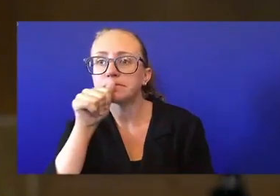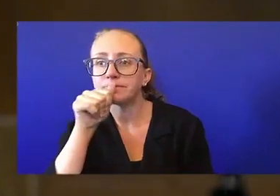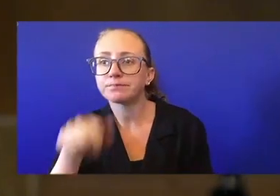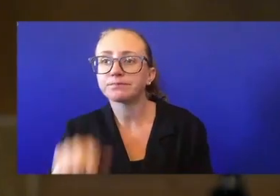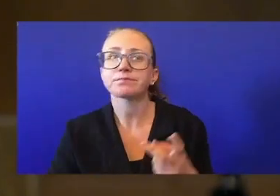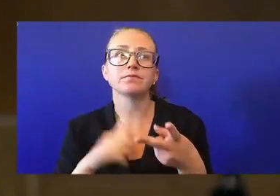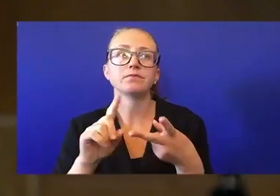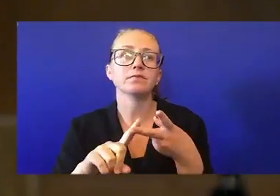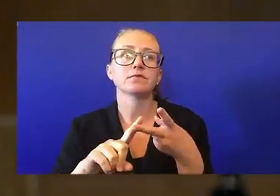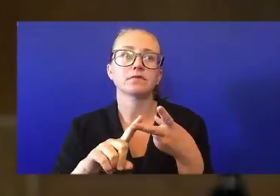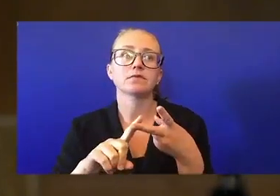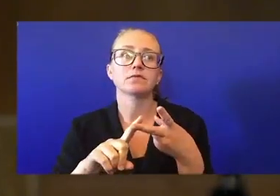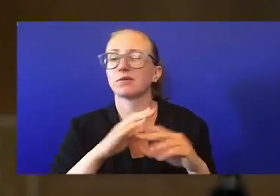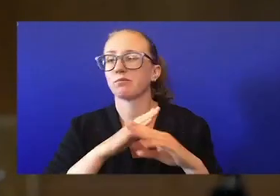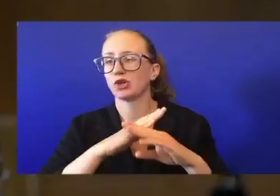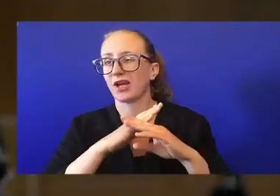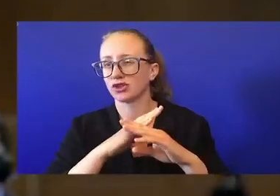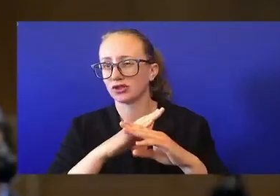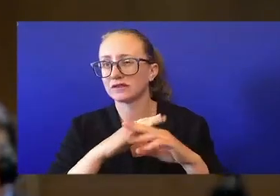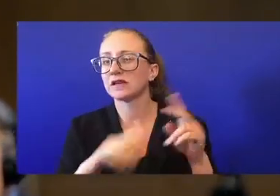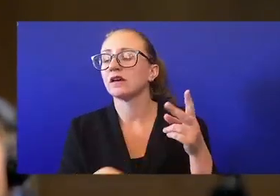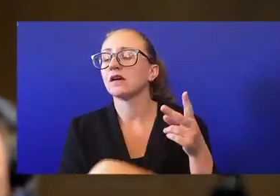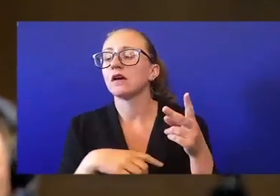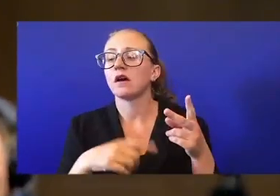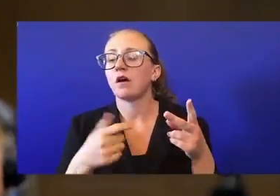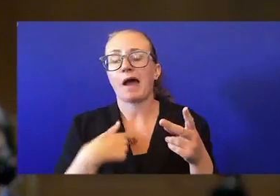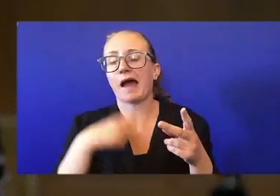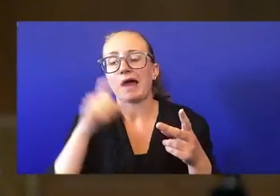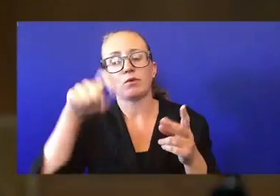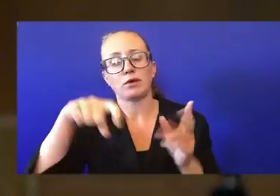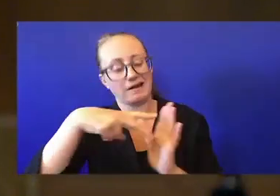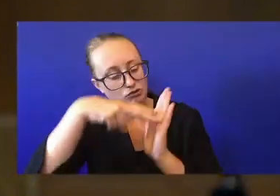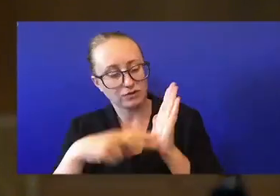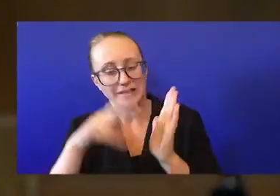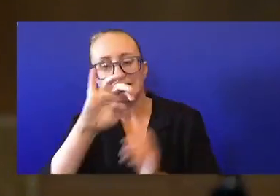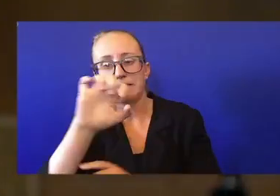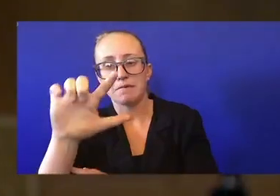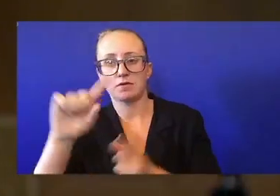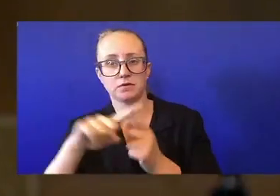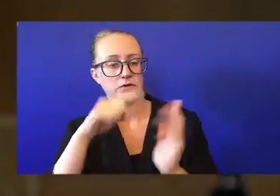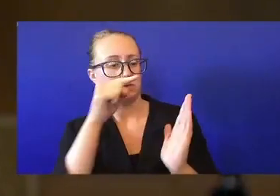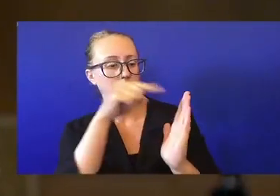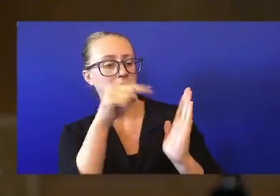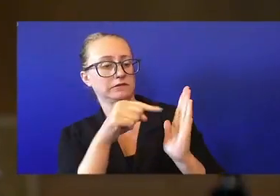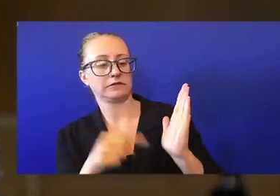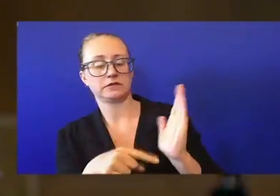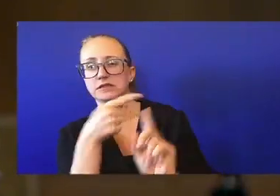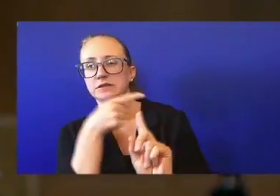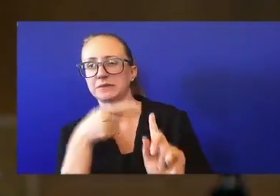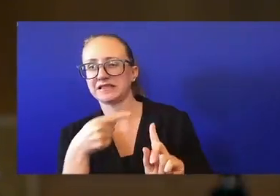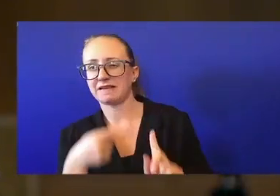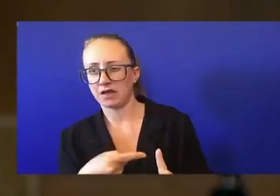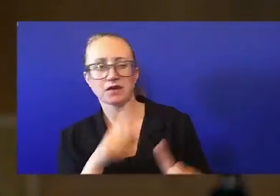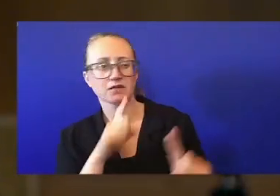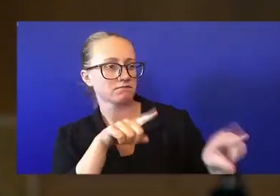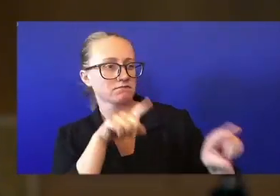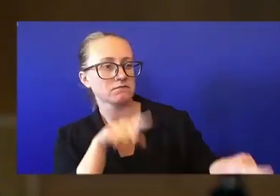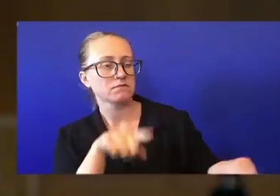protections on that front. I would have to read the bill in order to provide specific insights on that. But in terms